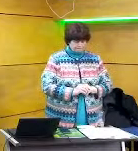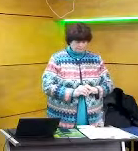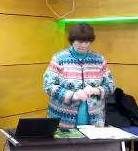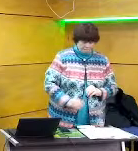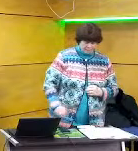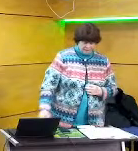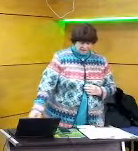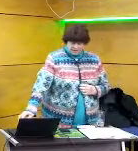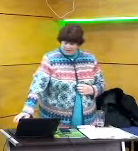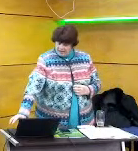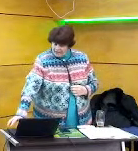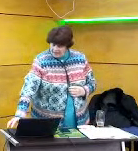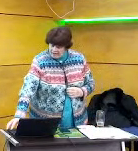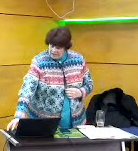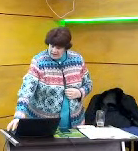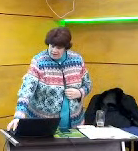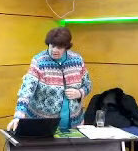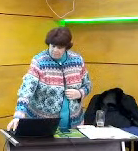Santiago.